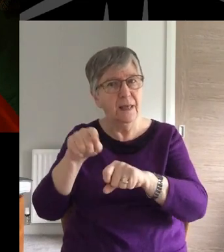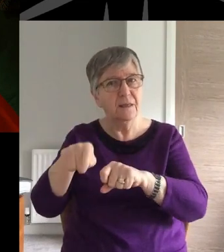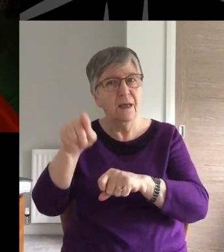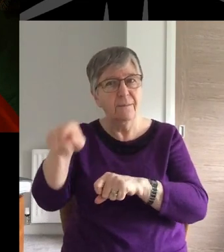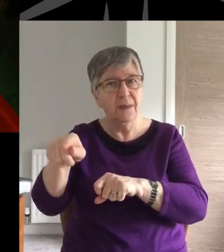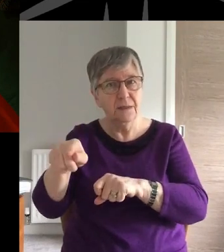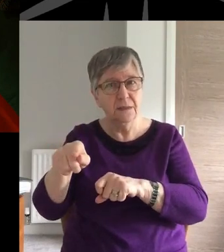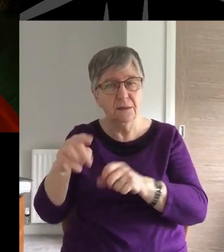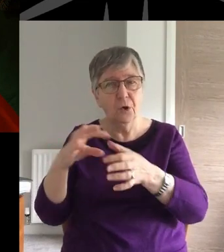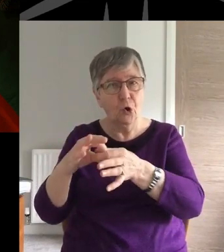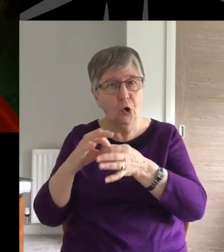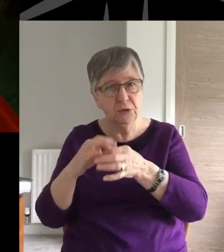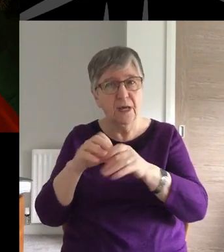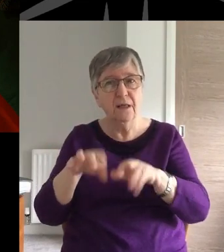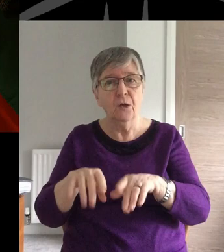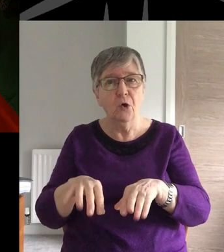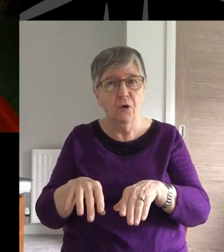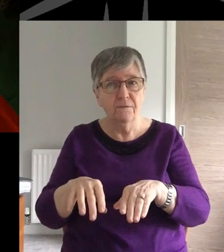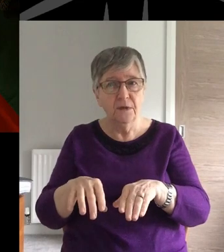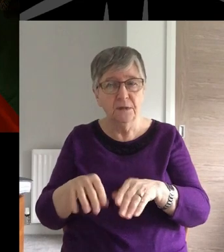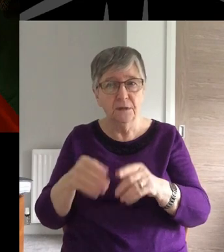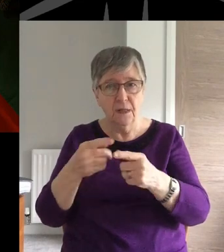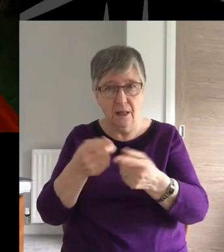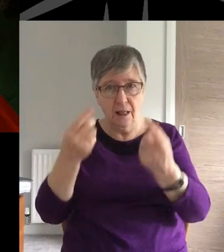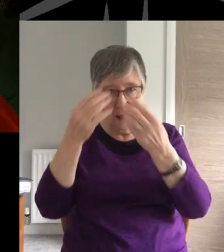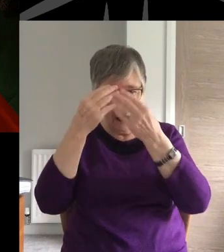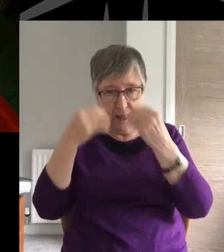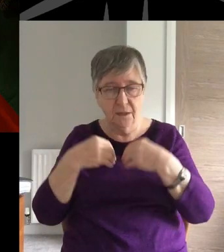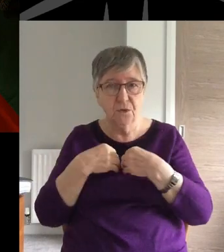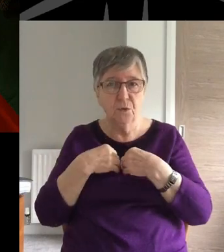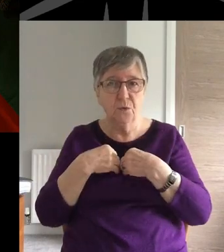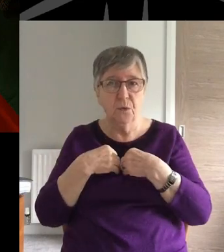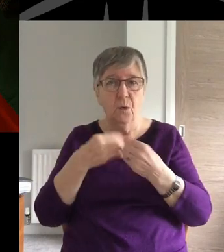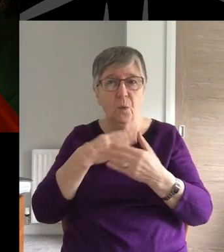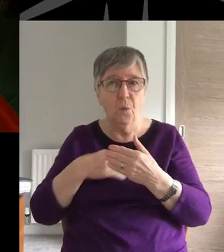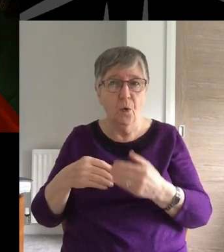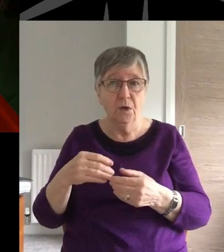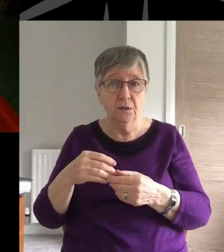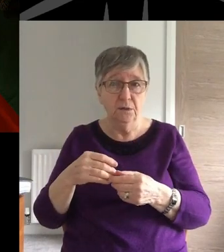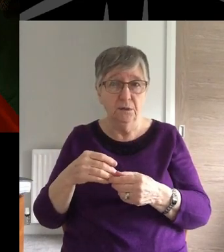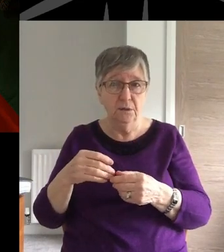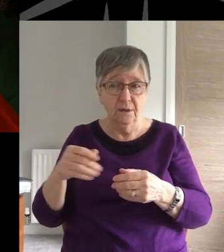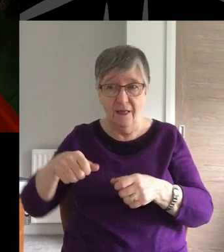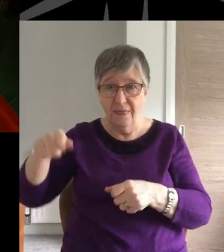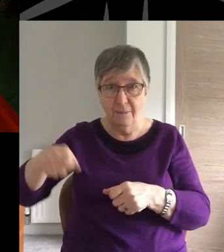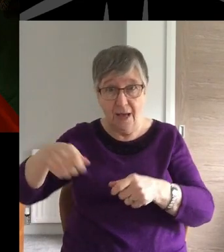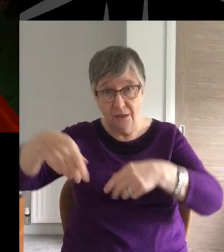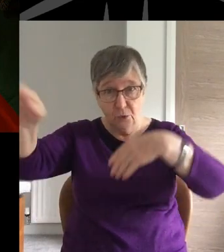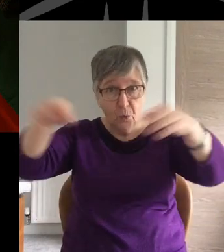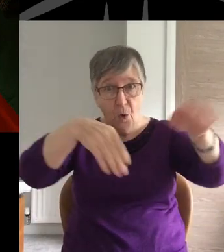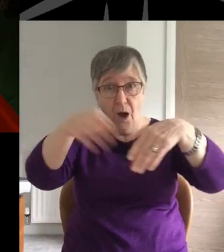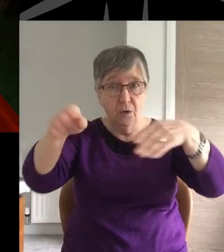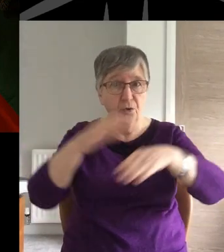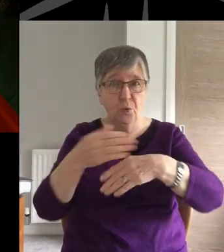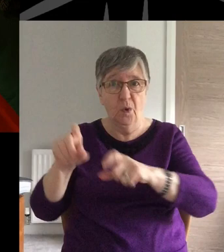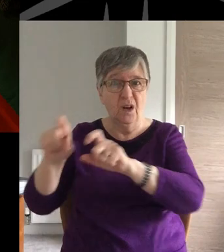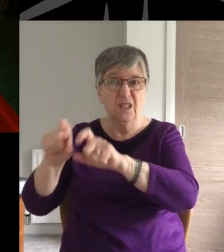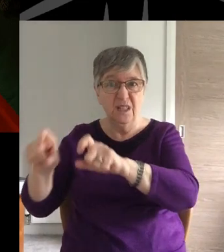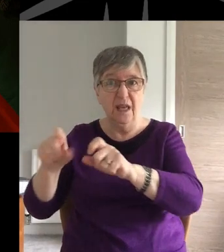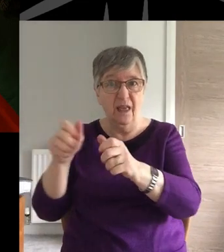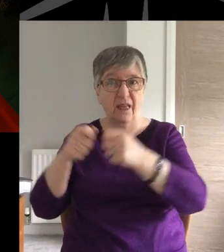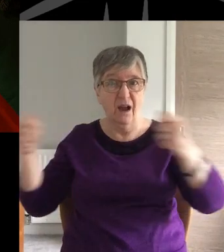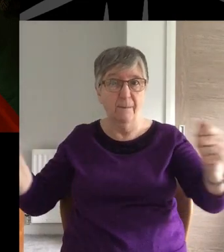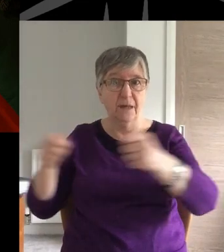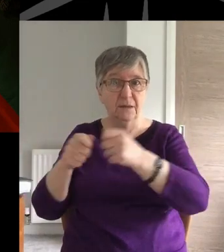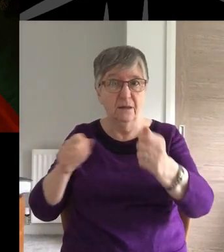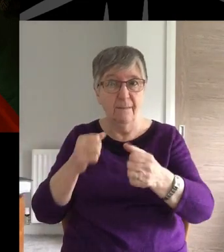do contact the church office and do let us know, because we want them to be not sitting in a cupboard come March or April, but we want